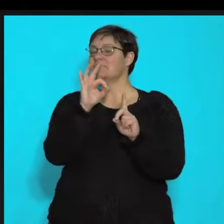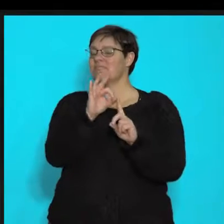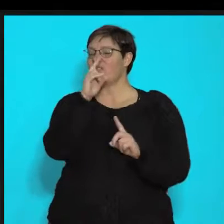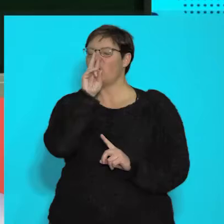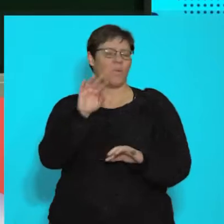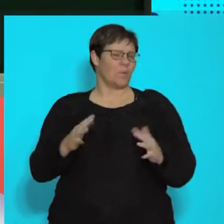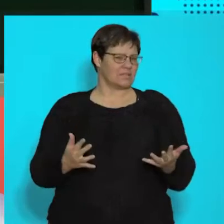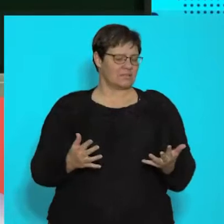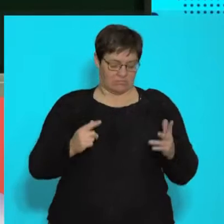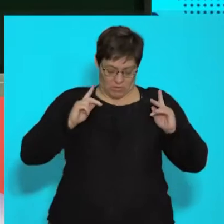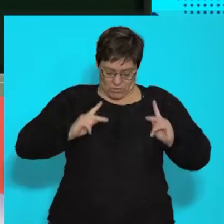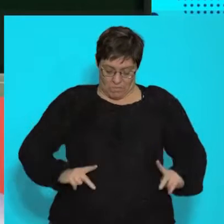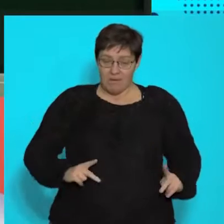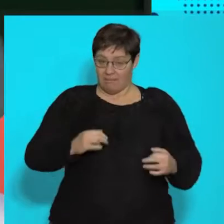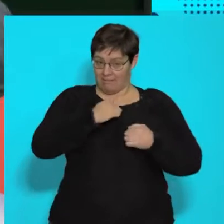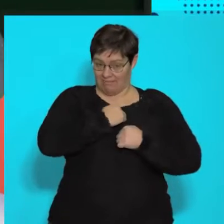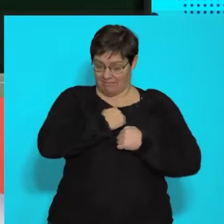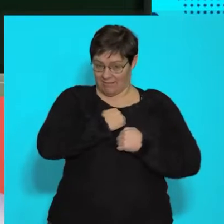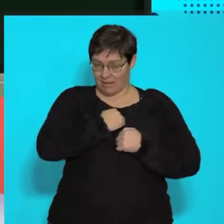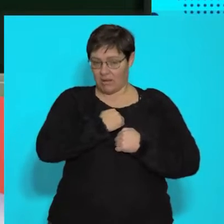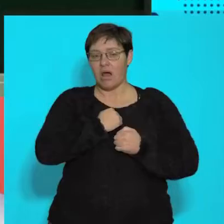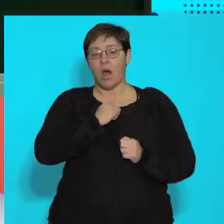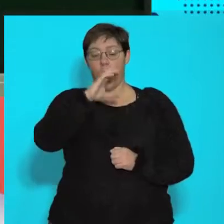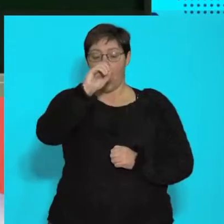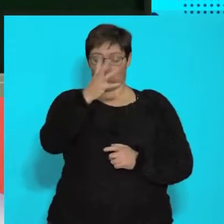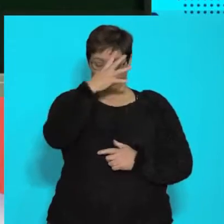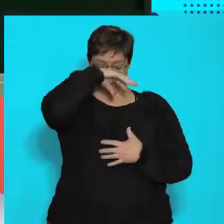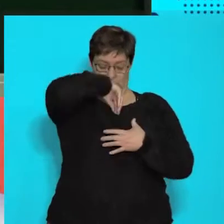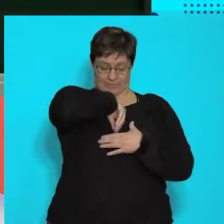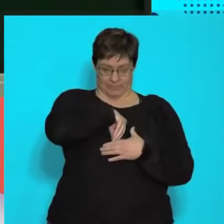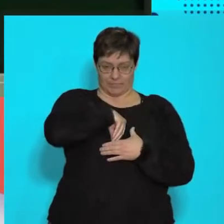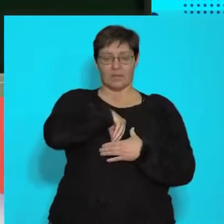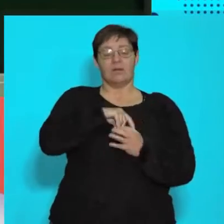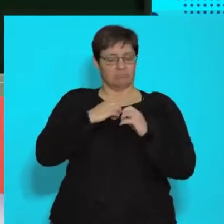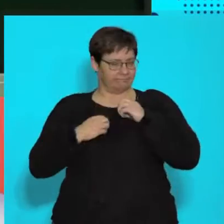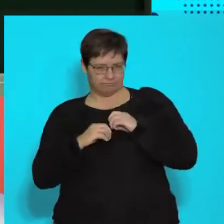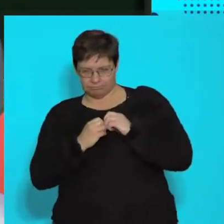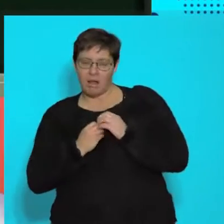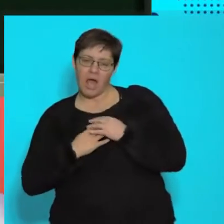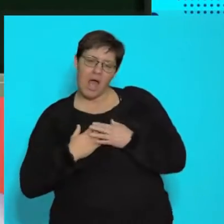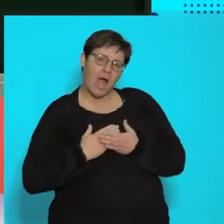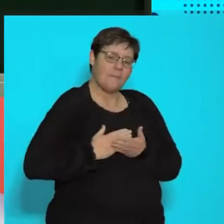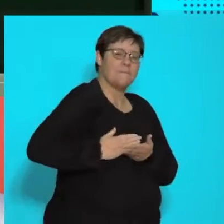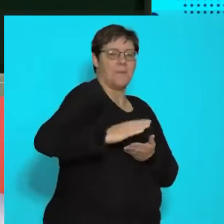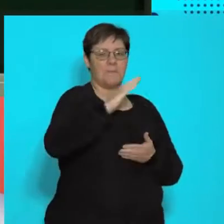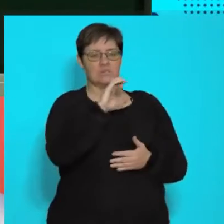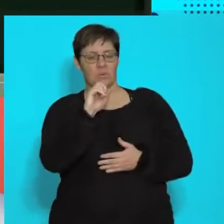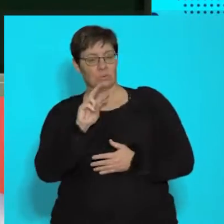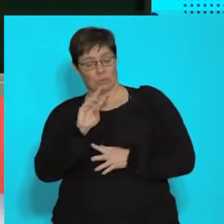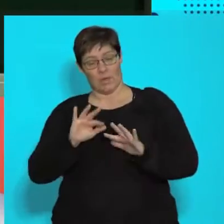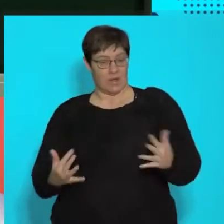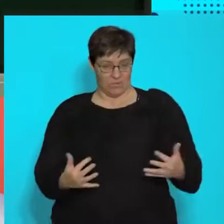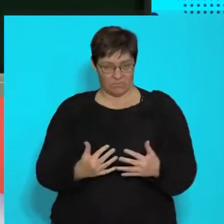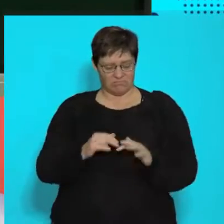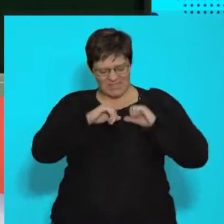going to look at how we humans, how are we going to bring oxygen in and carbon dioxide out? What does our system look